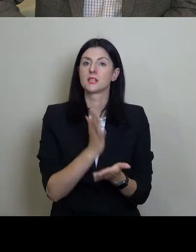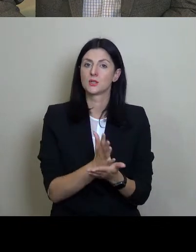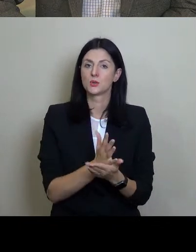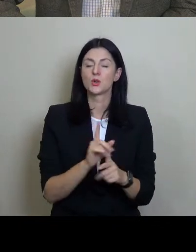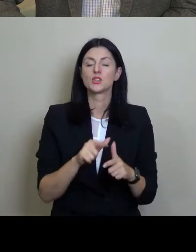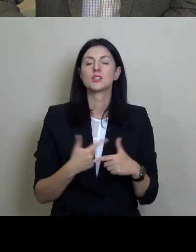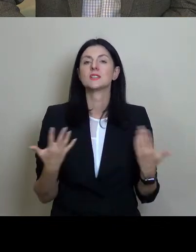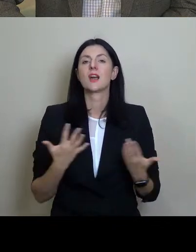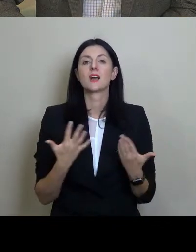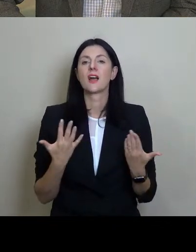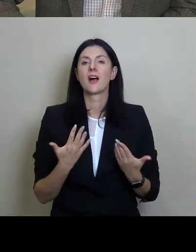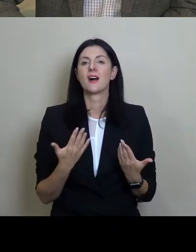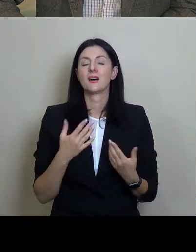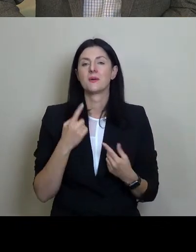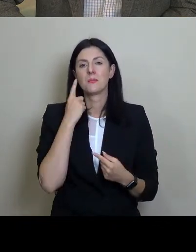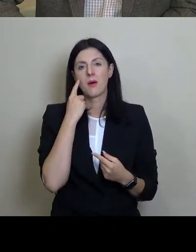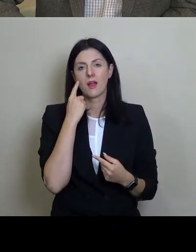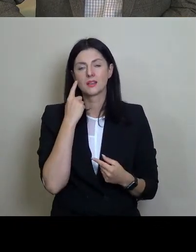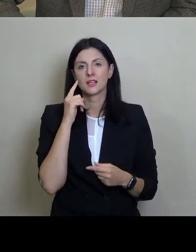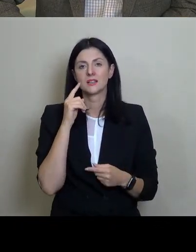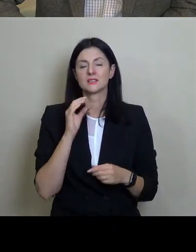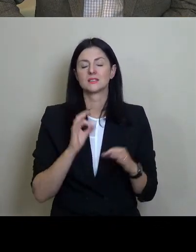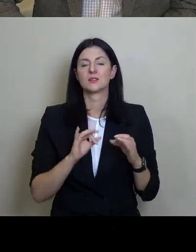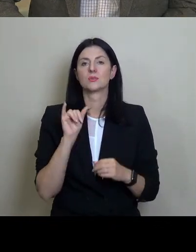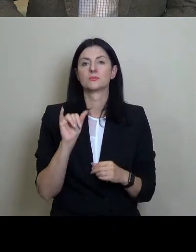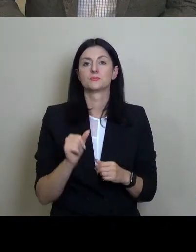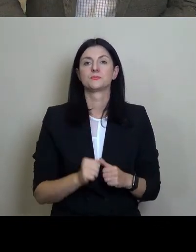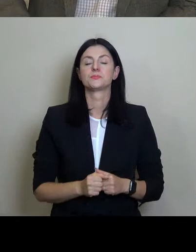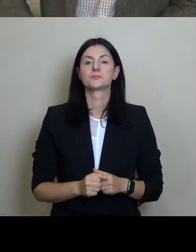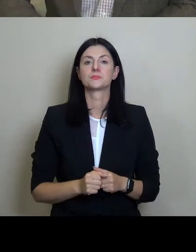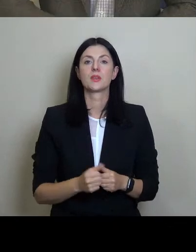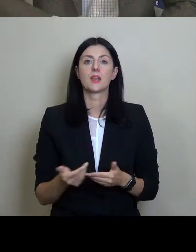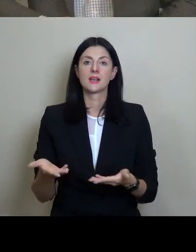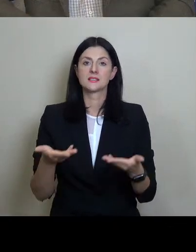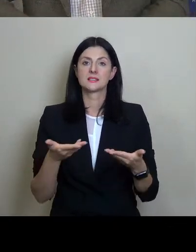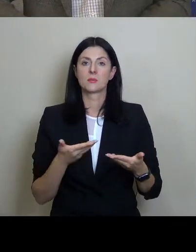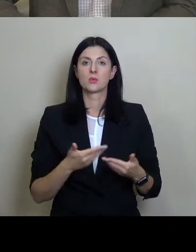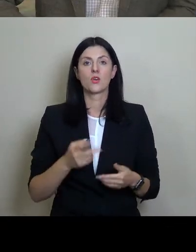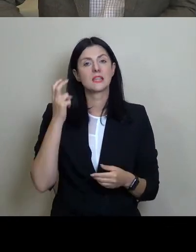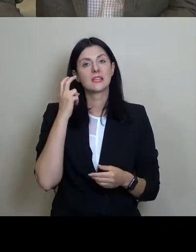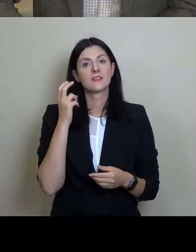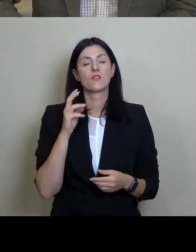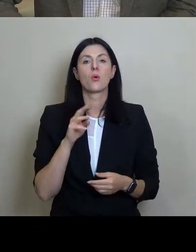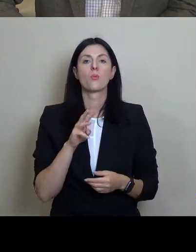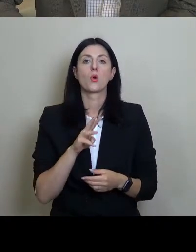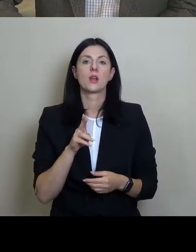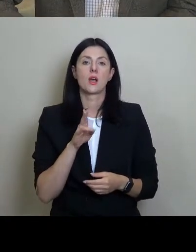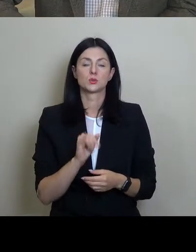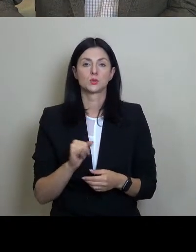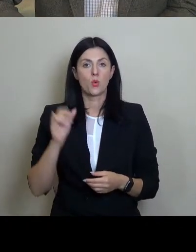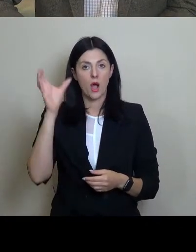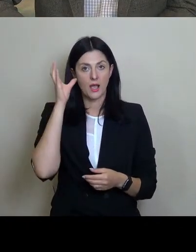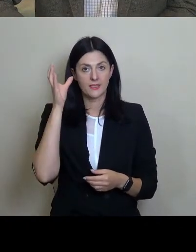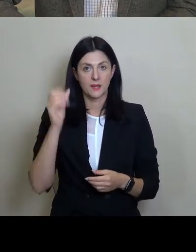correct, and you could have gotten an excellent mark in the course of the constitutional